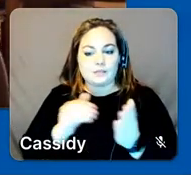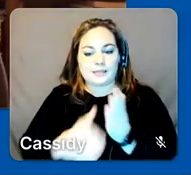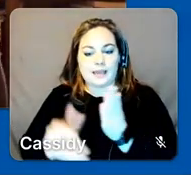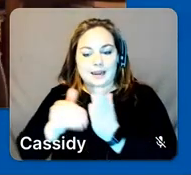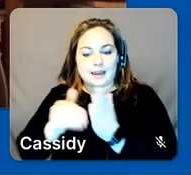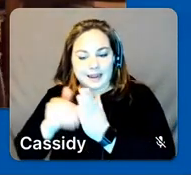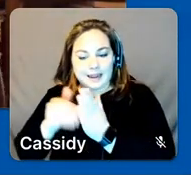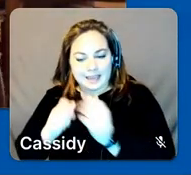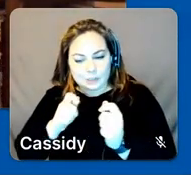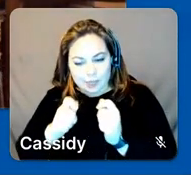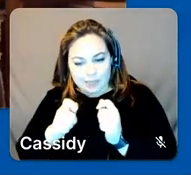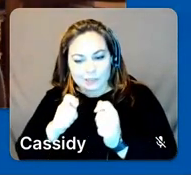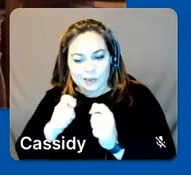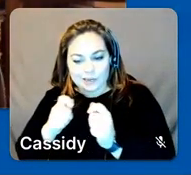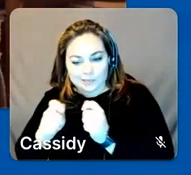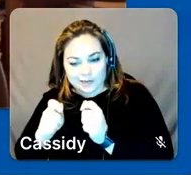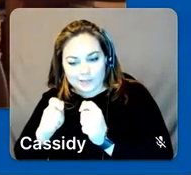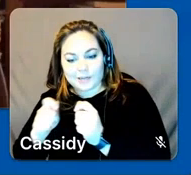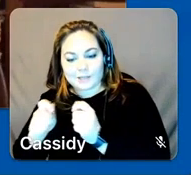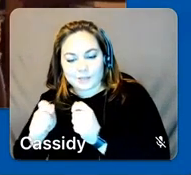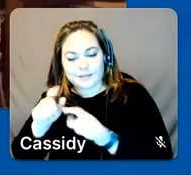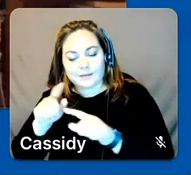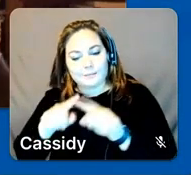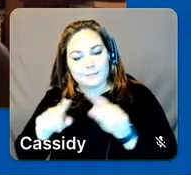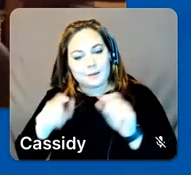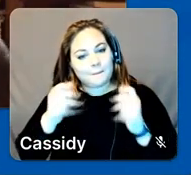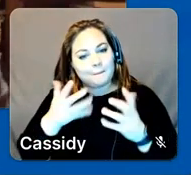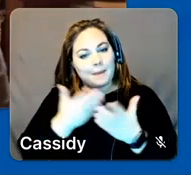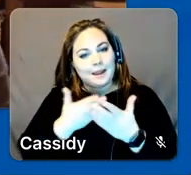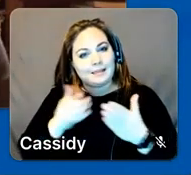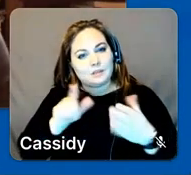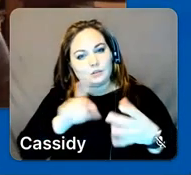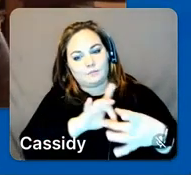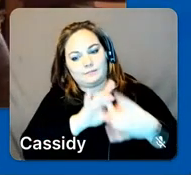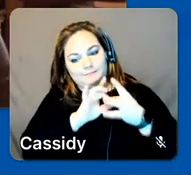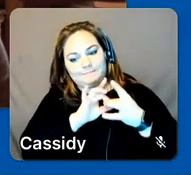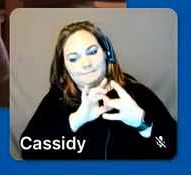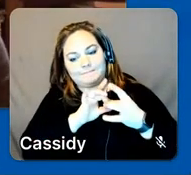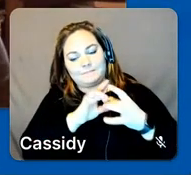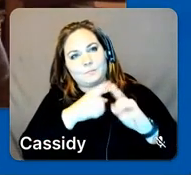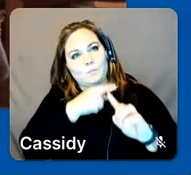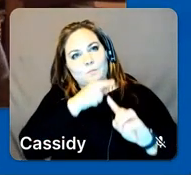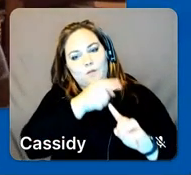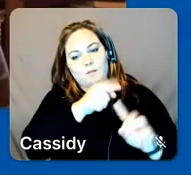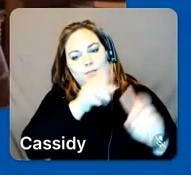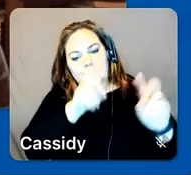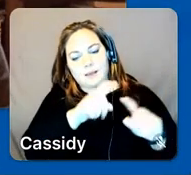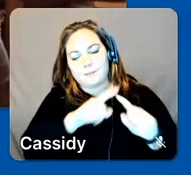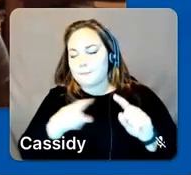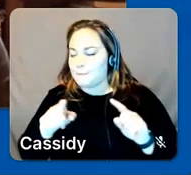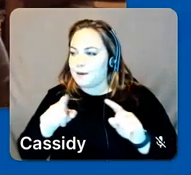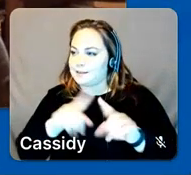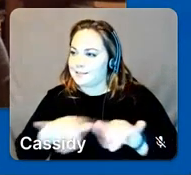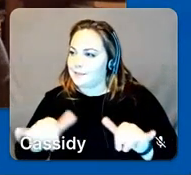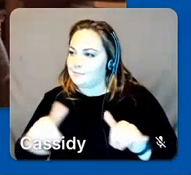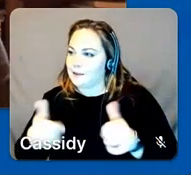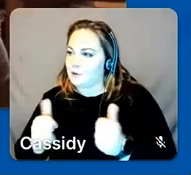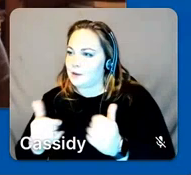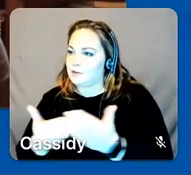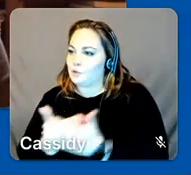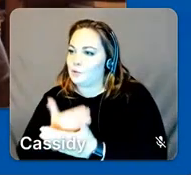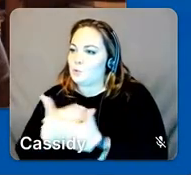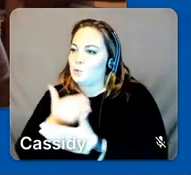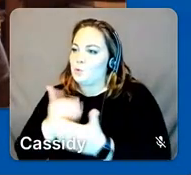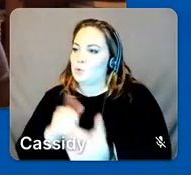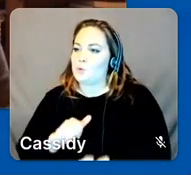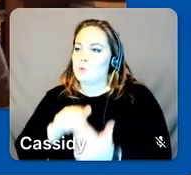the years. A lot of times you write around that. You're literally trying to find new ways to use that context to